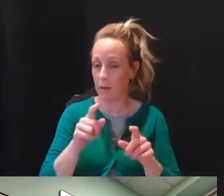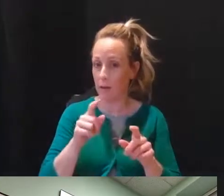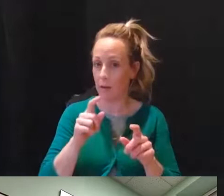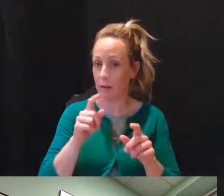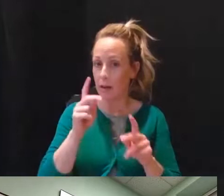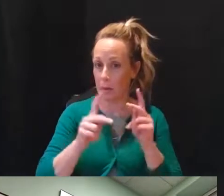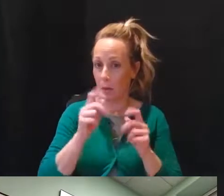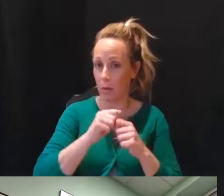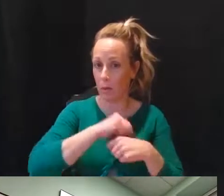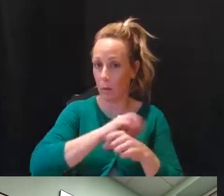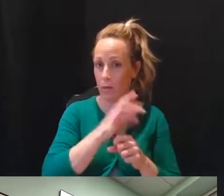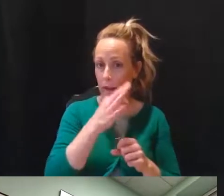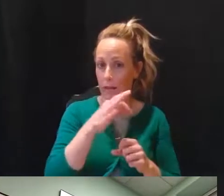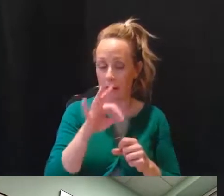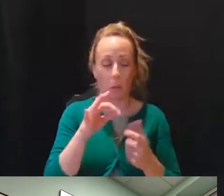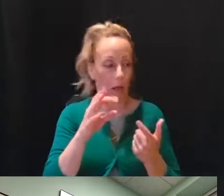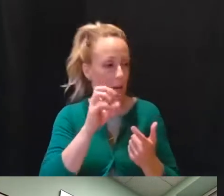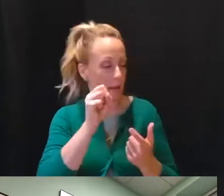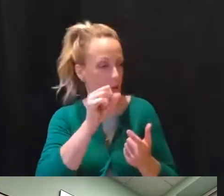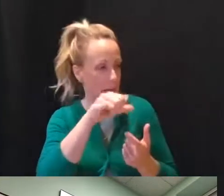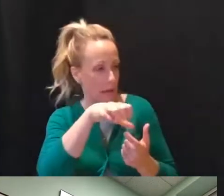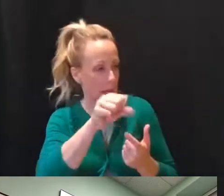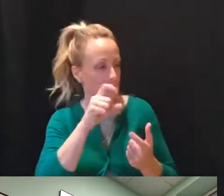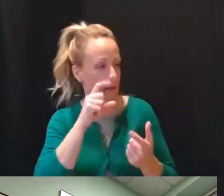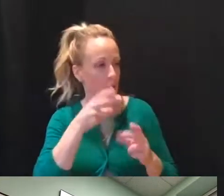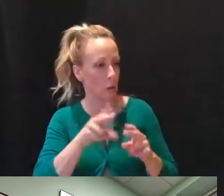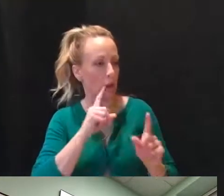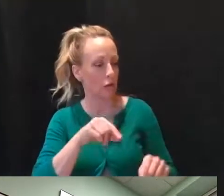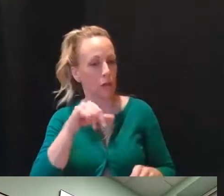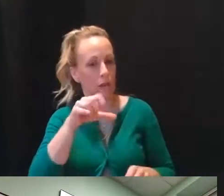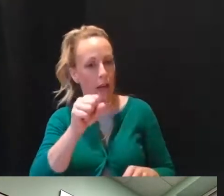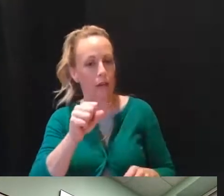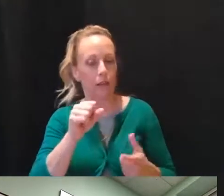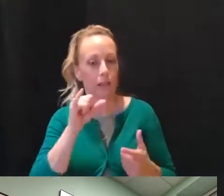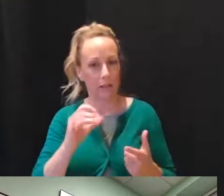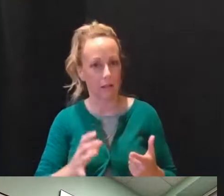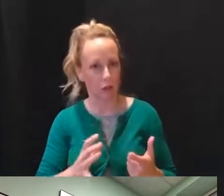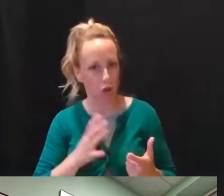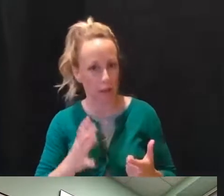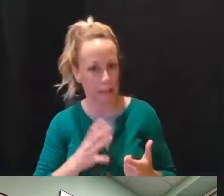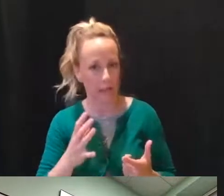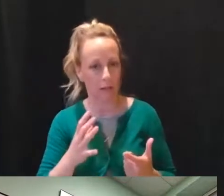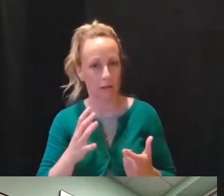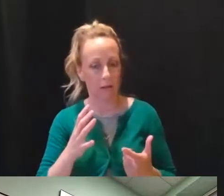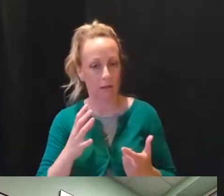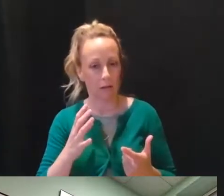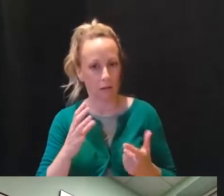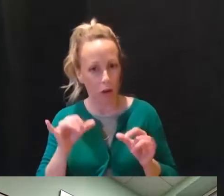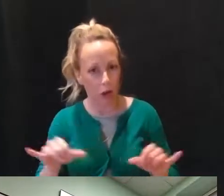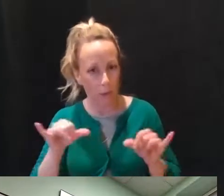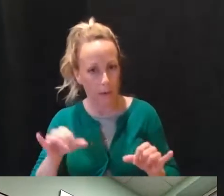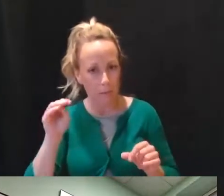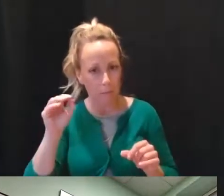Well, the short answer is yes. It's a matter of manners and courtesy. You don't want